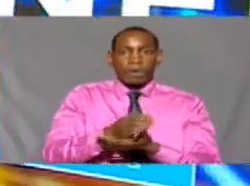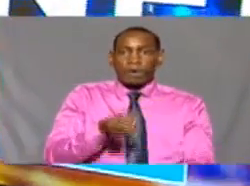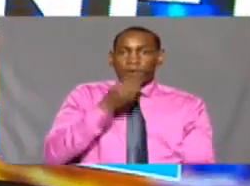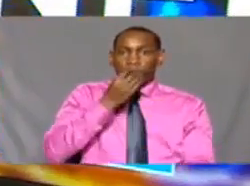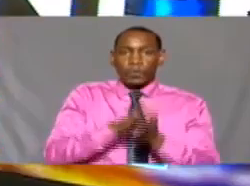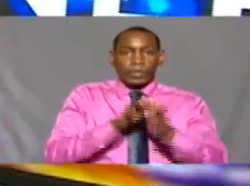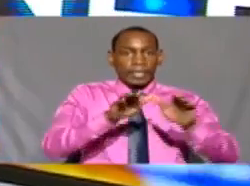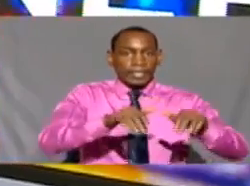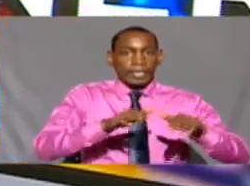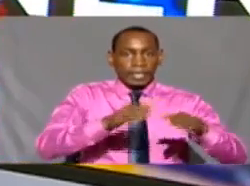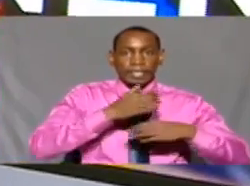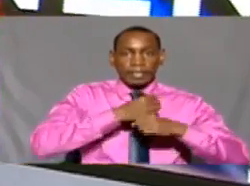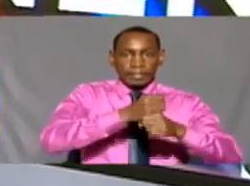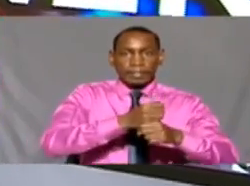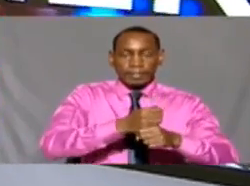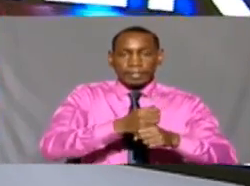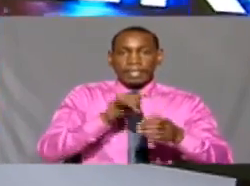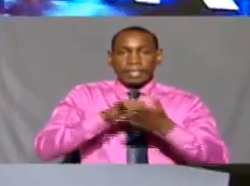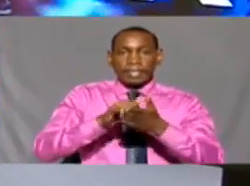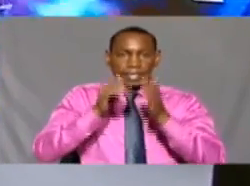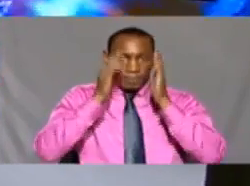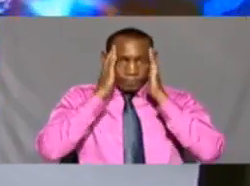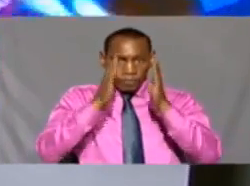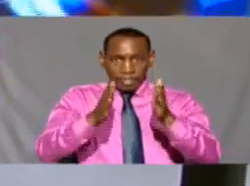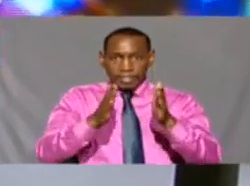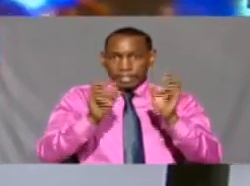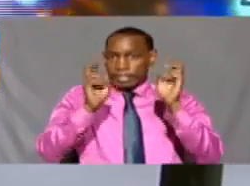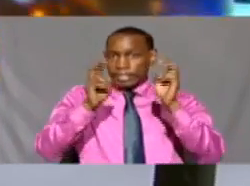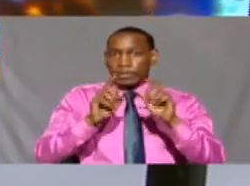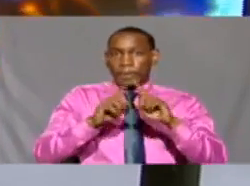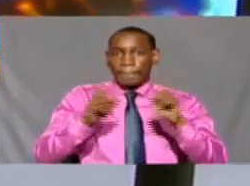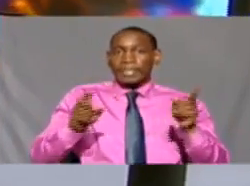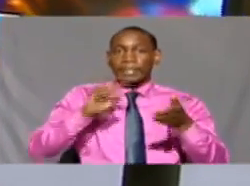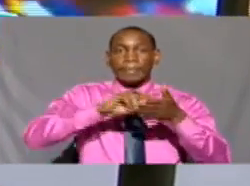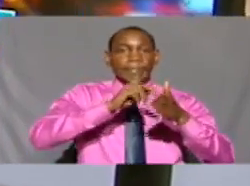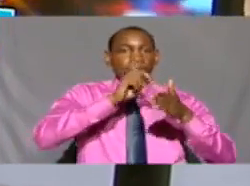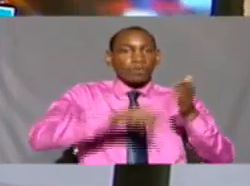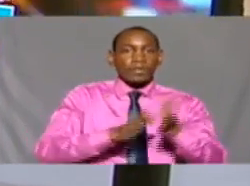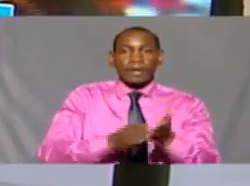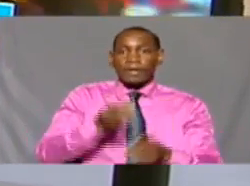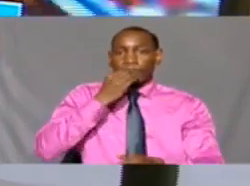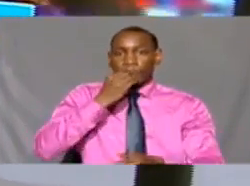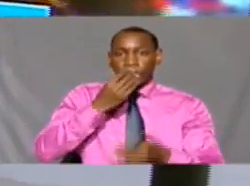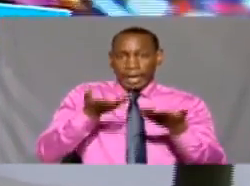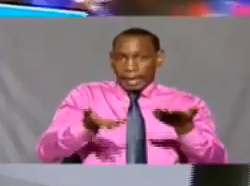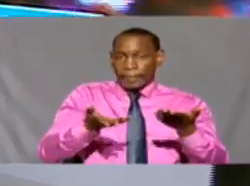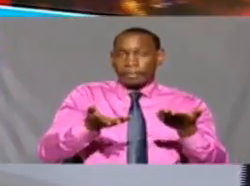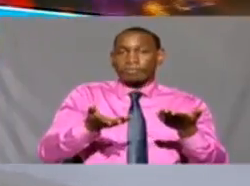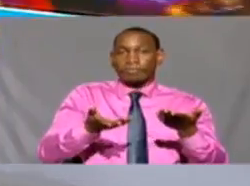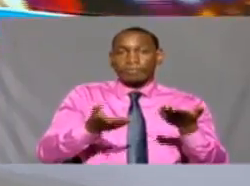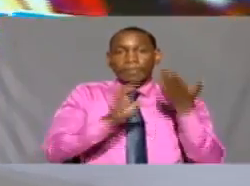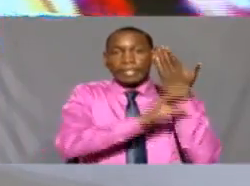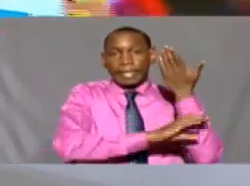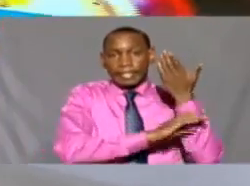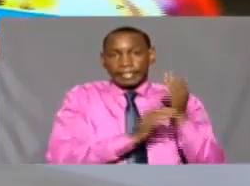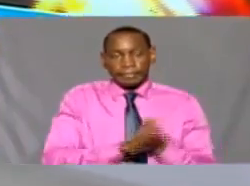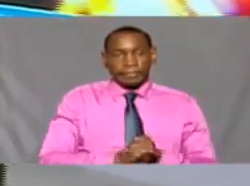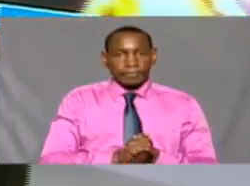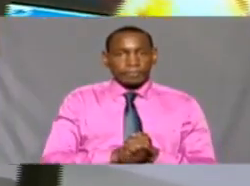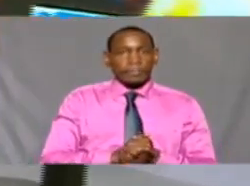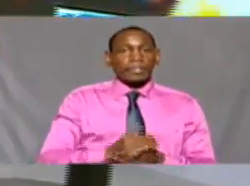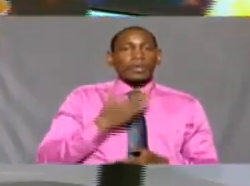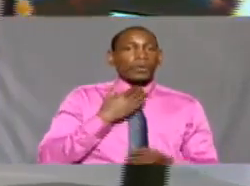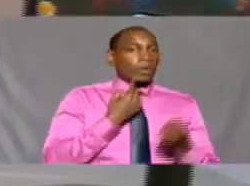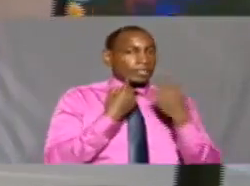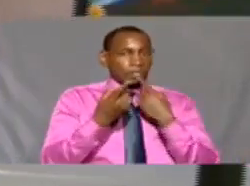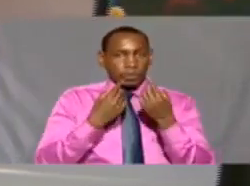and Agriculture Organization, who have been keeping an eye on this. But what does this mean for food security in the country? And I want